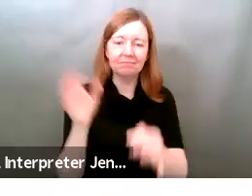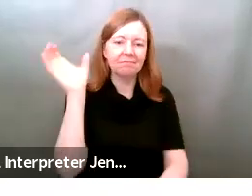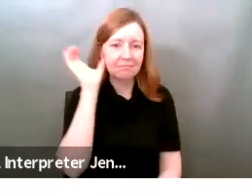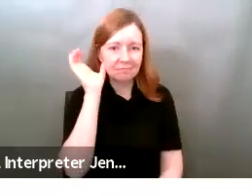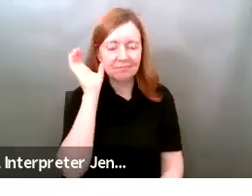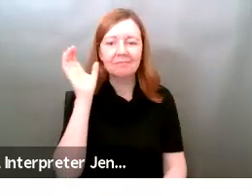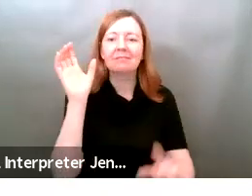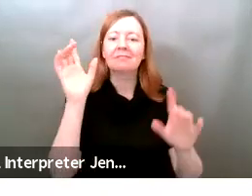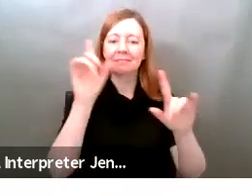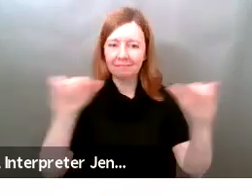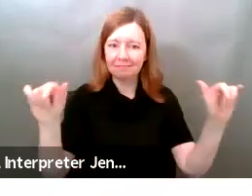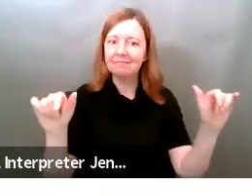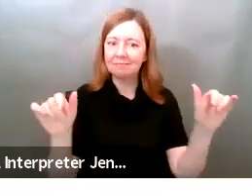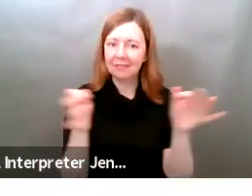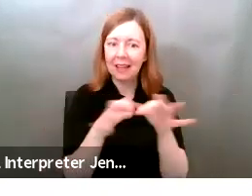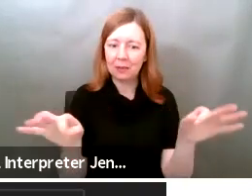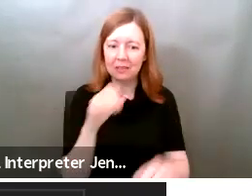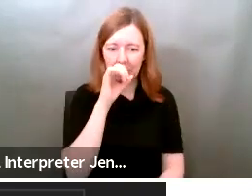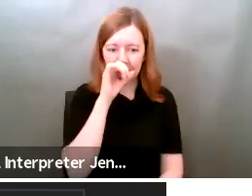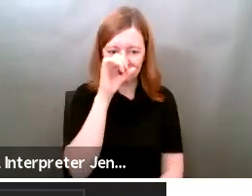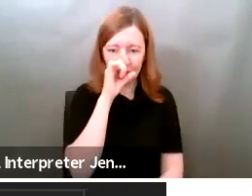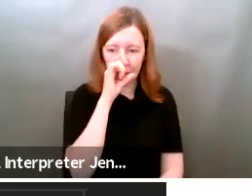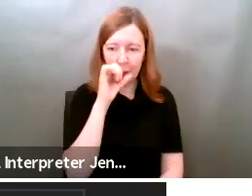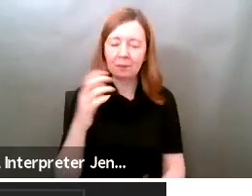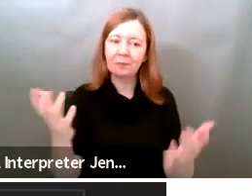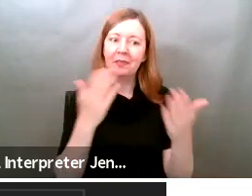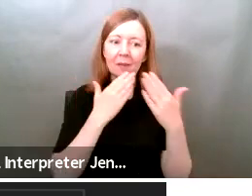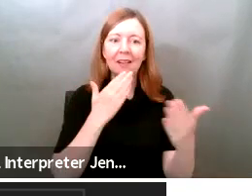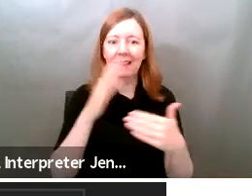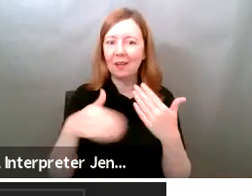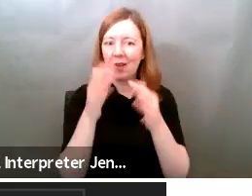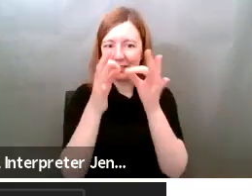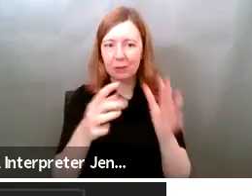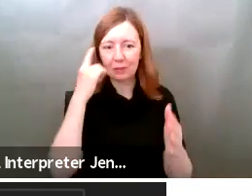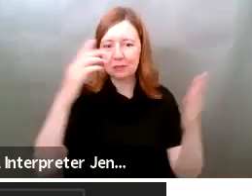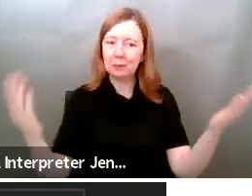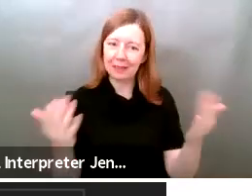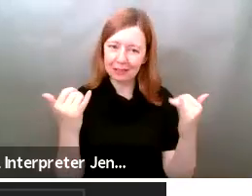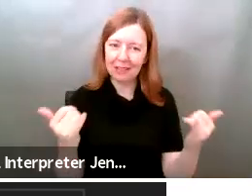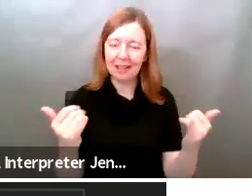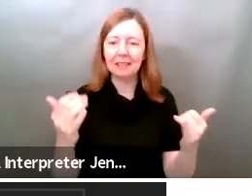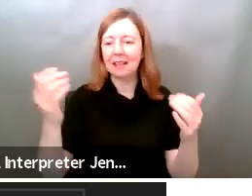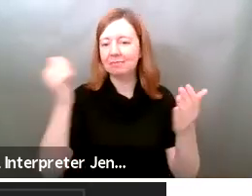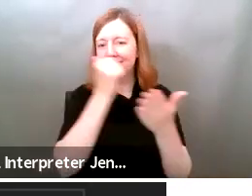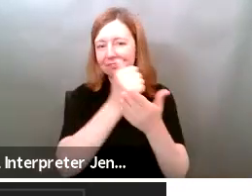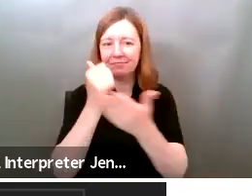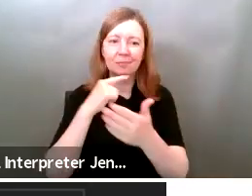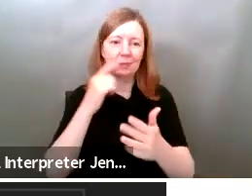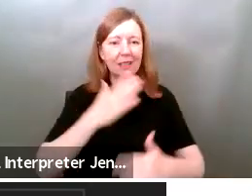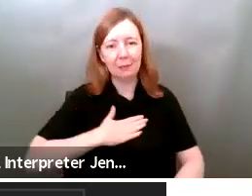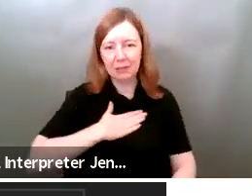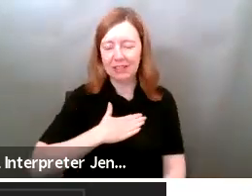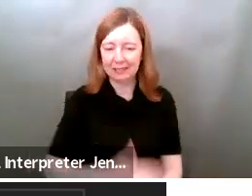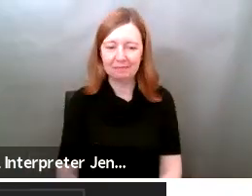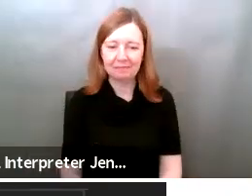those languages. And I just want to thank all of our interpreters for being here tonight and helping out. We're really appreciative of